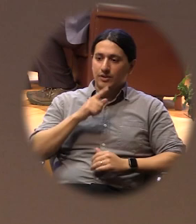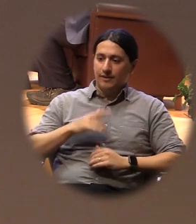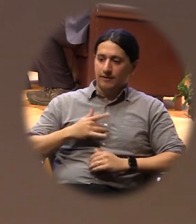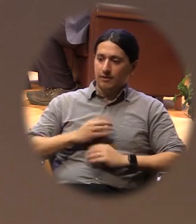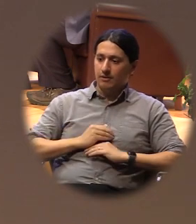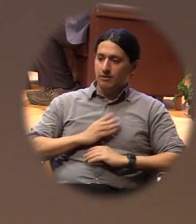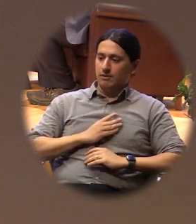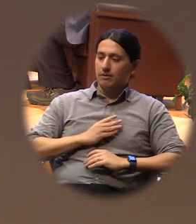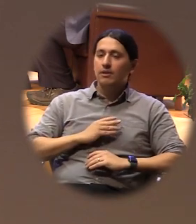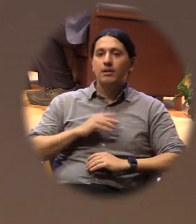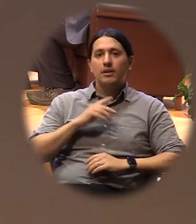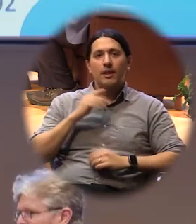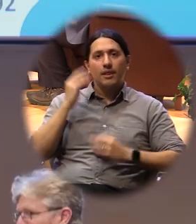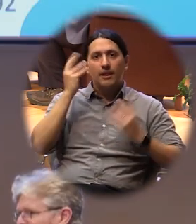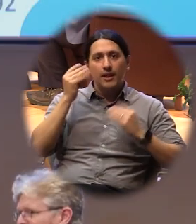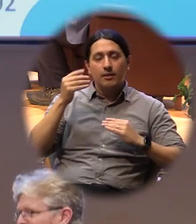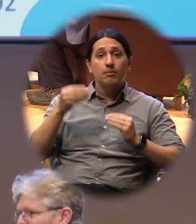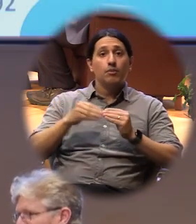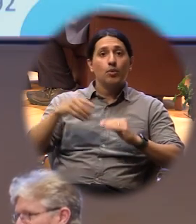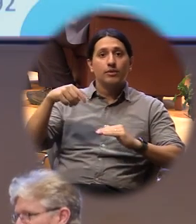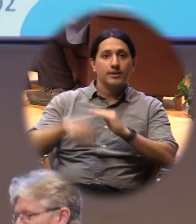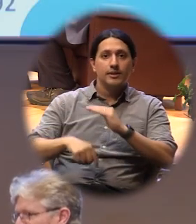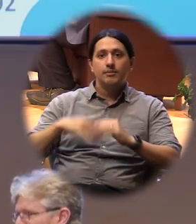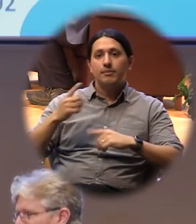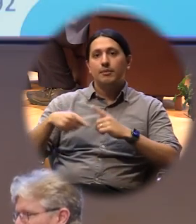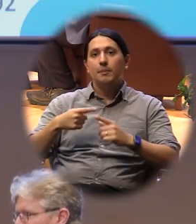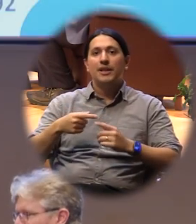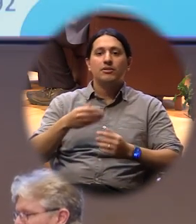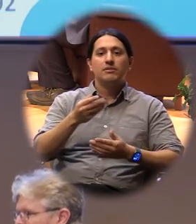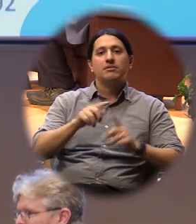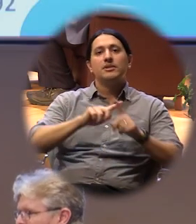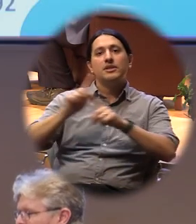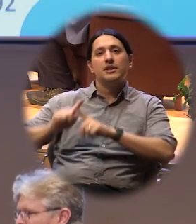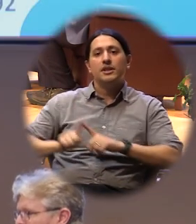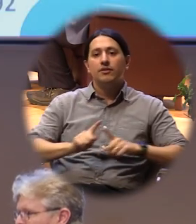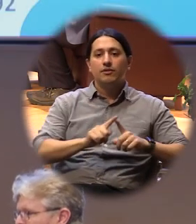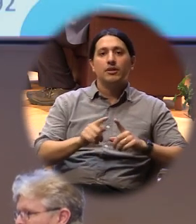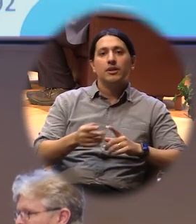much more deeply about some elements of biology and how